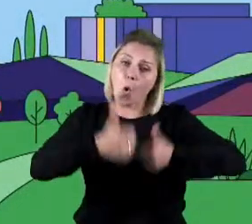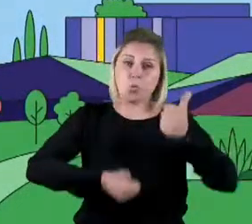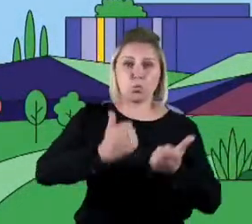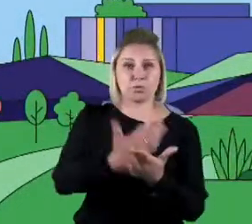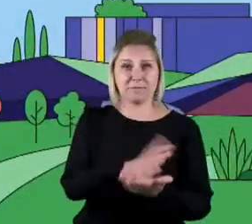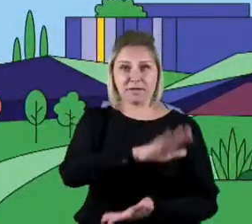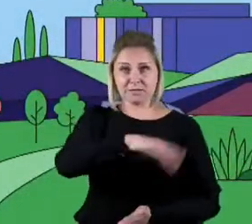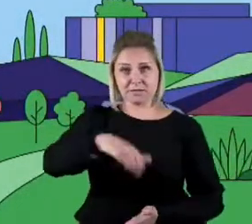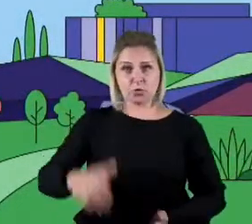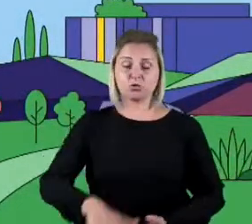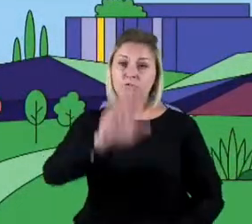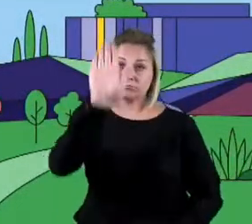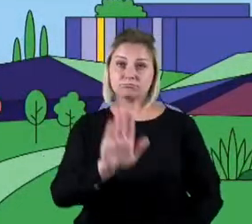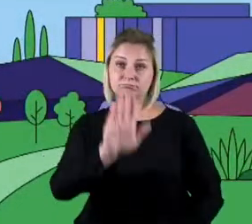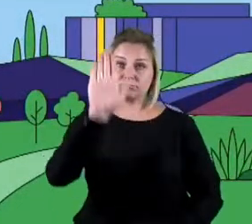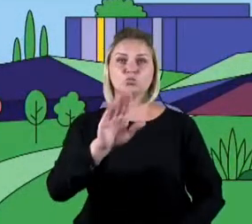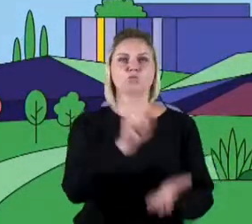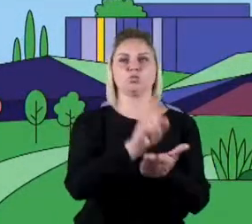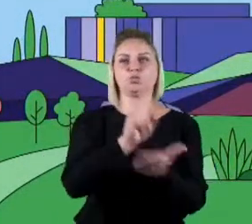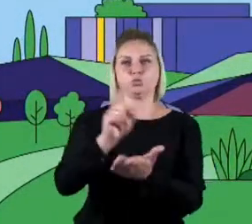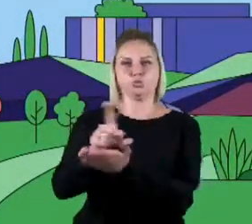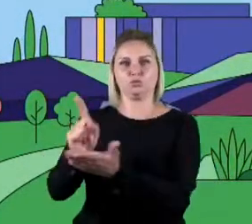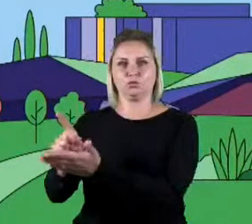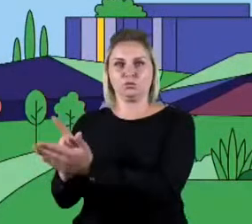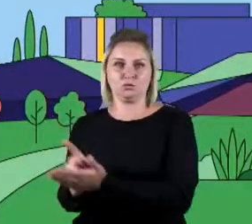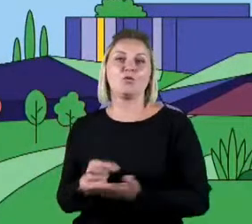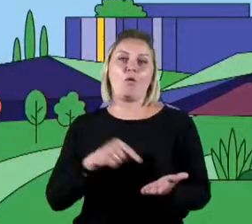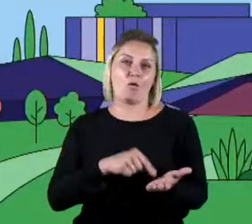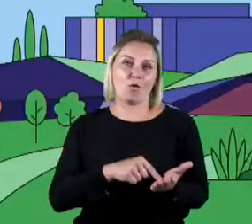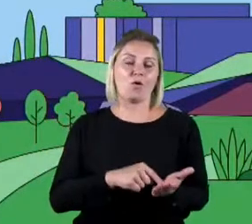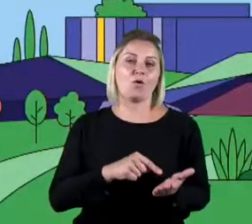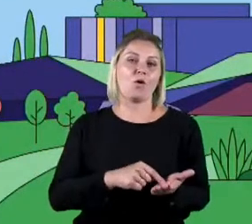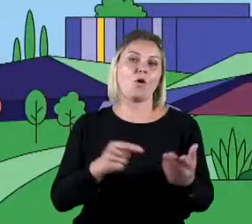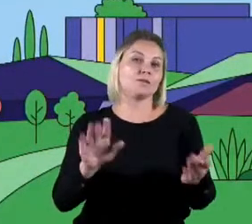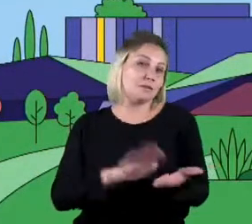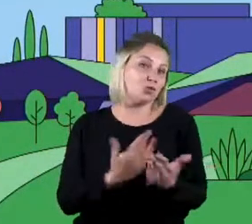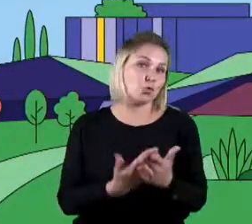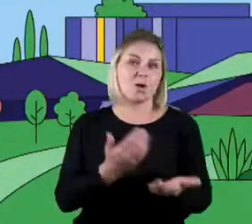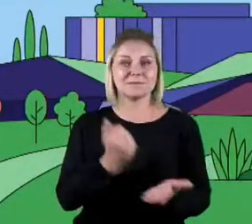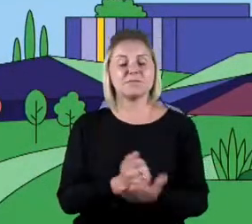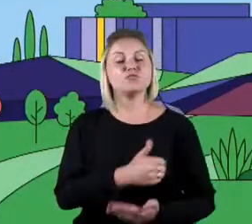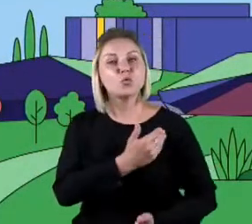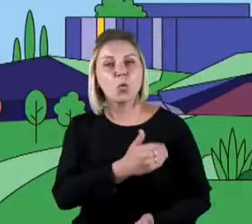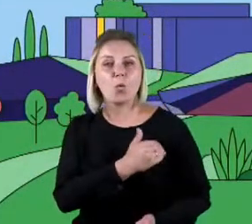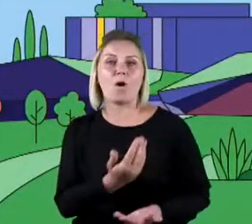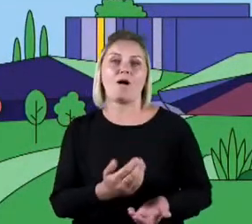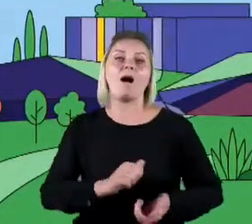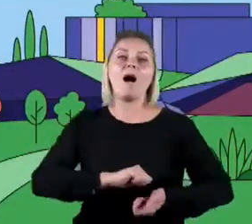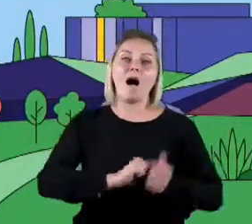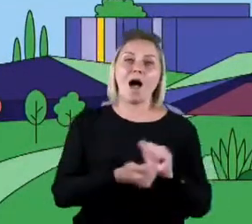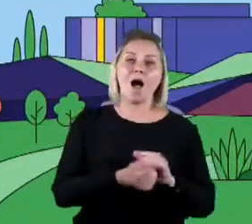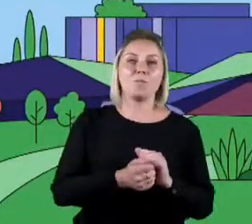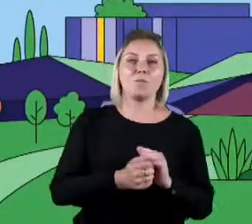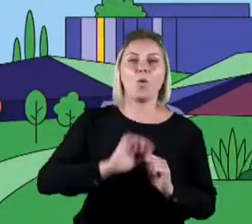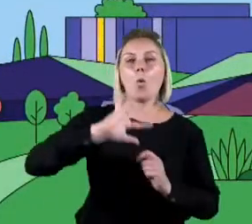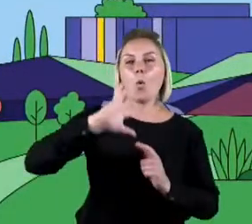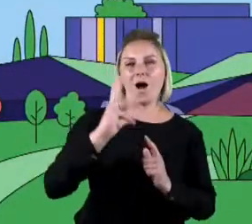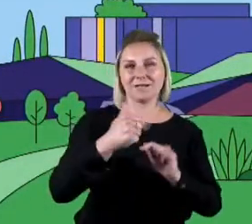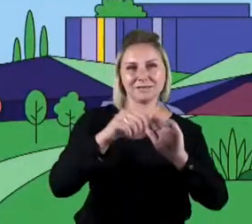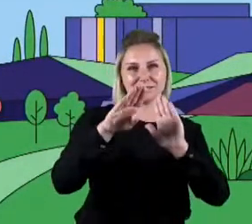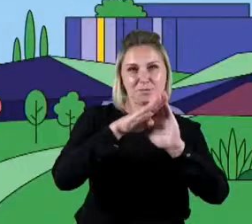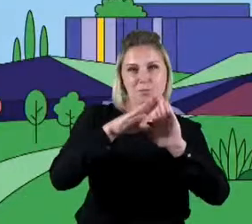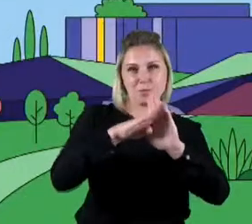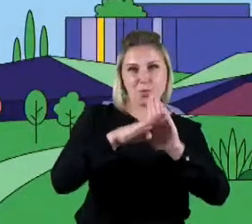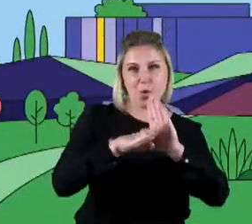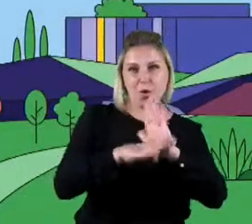We have won international architectural competitions, and this was not just for schools.